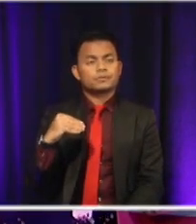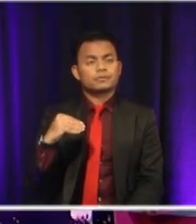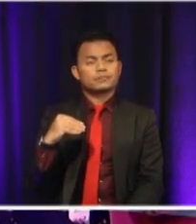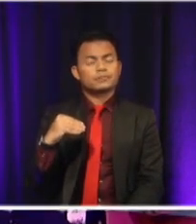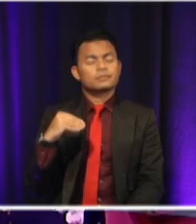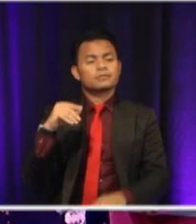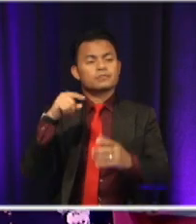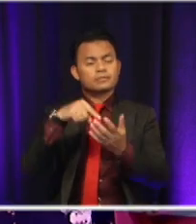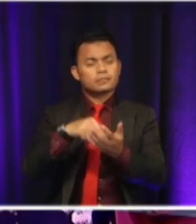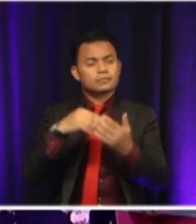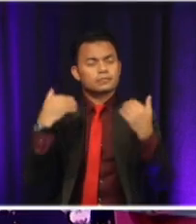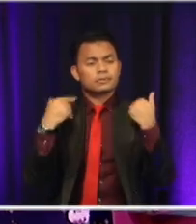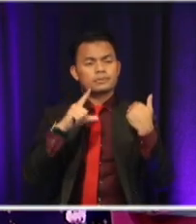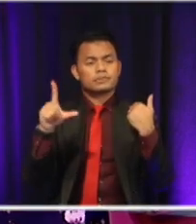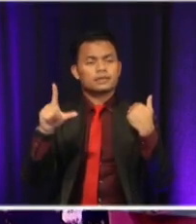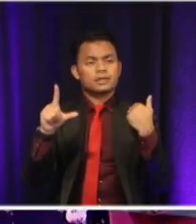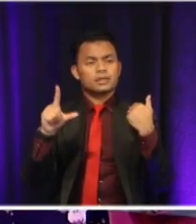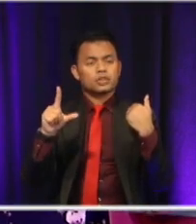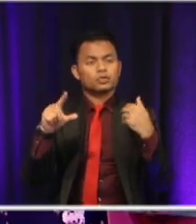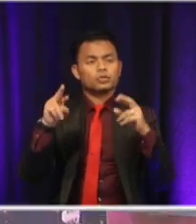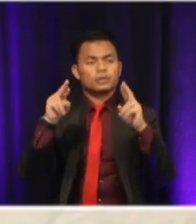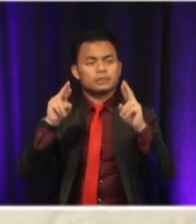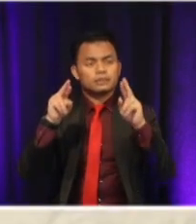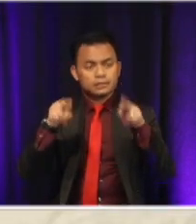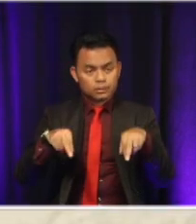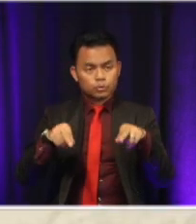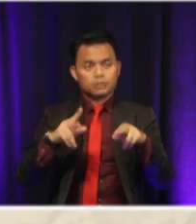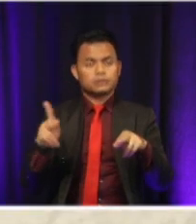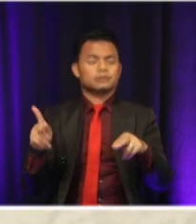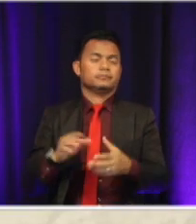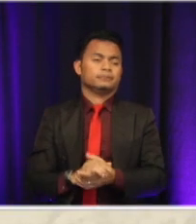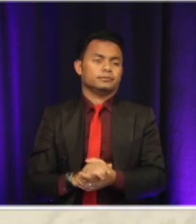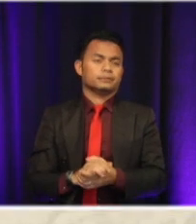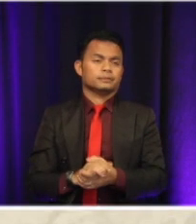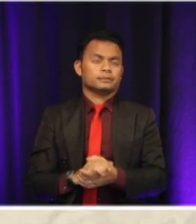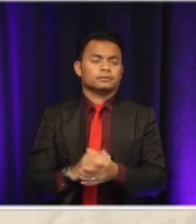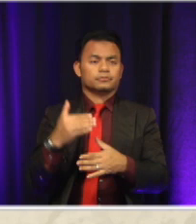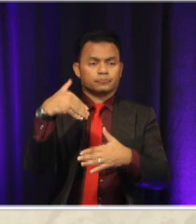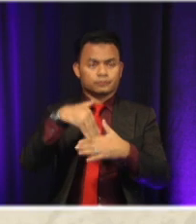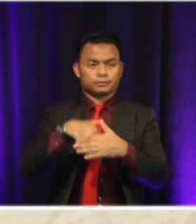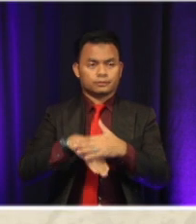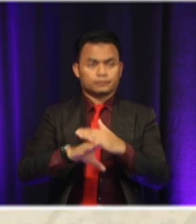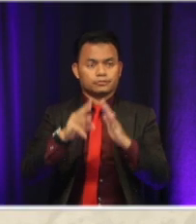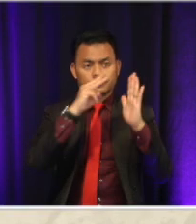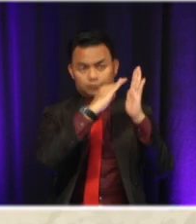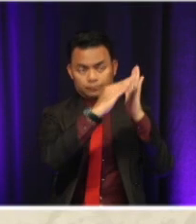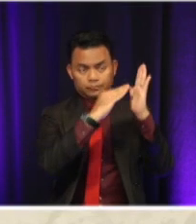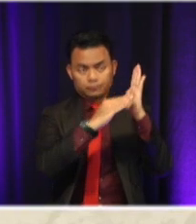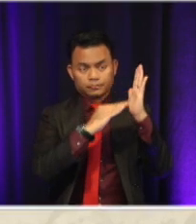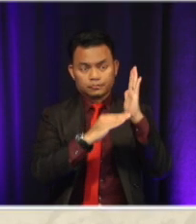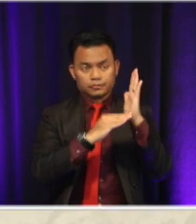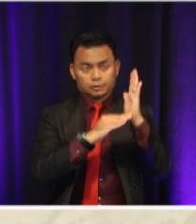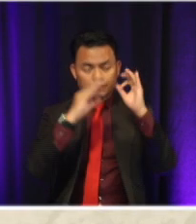require candidates to discuss what they have read through in that passage. The focus could be on